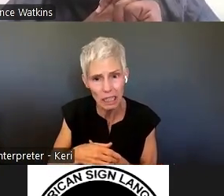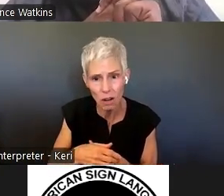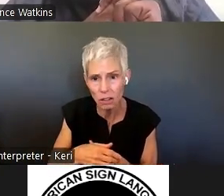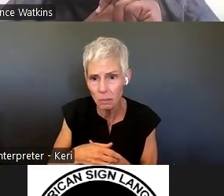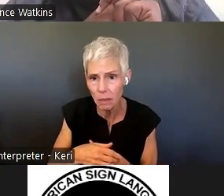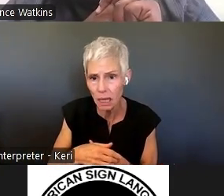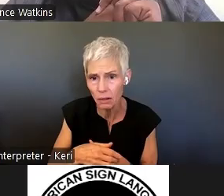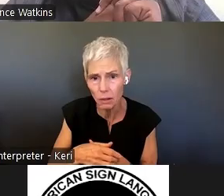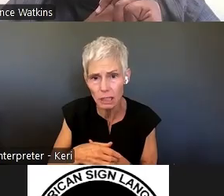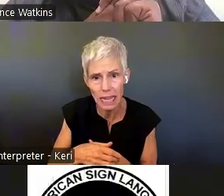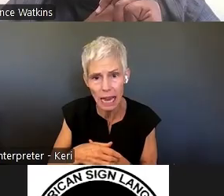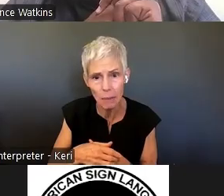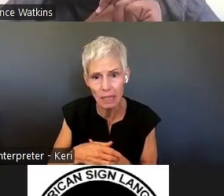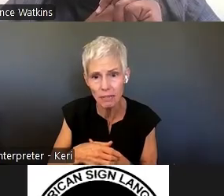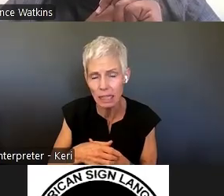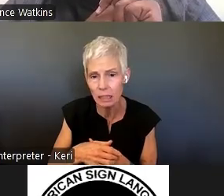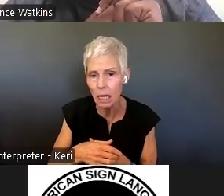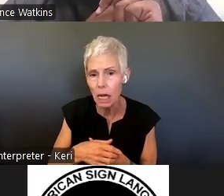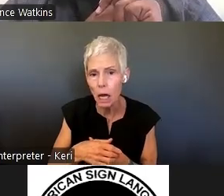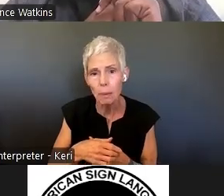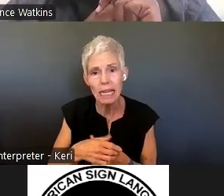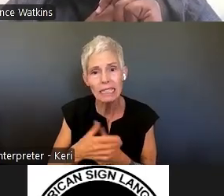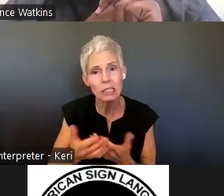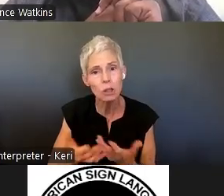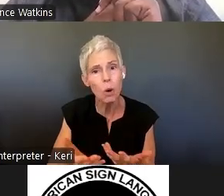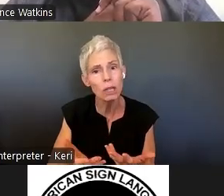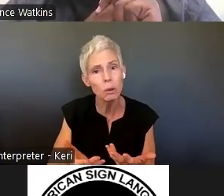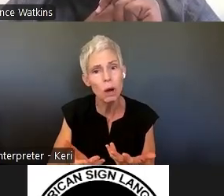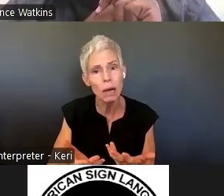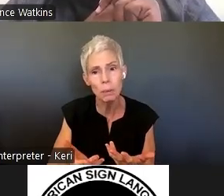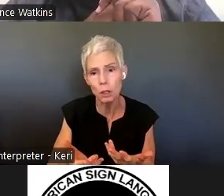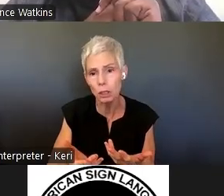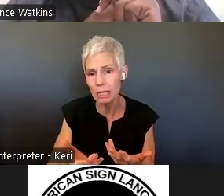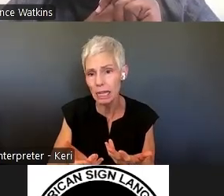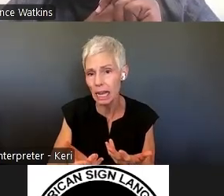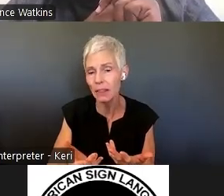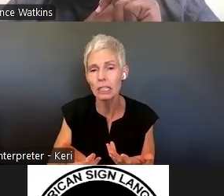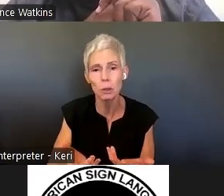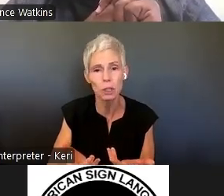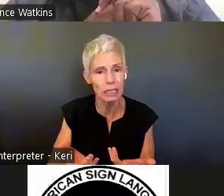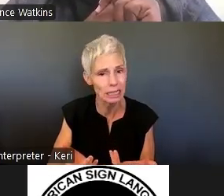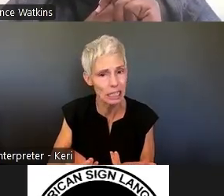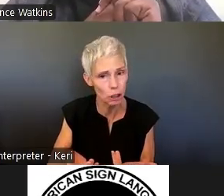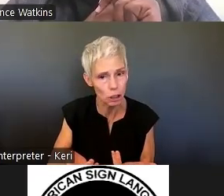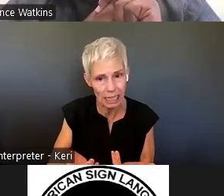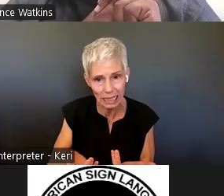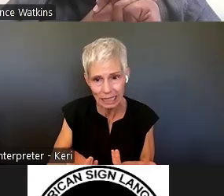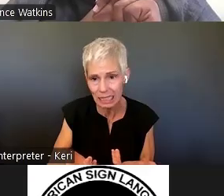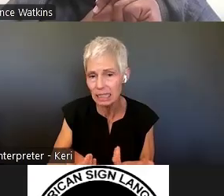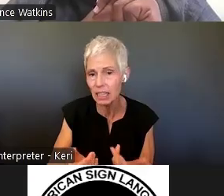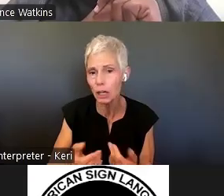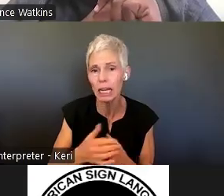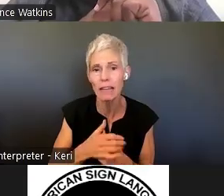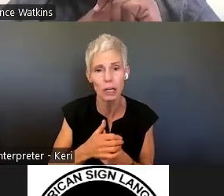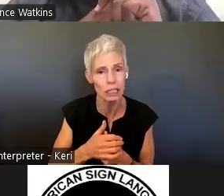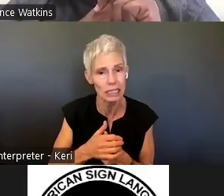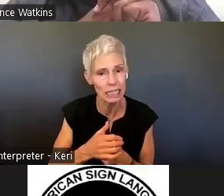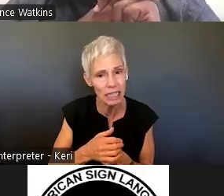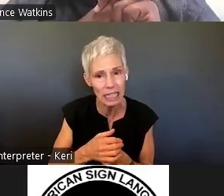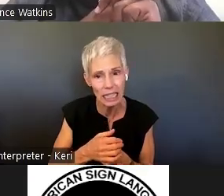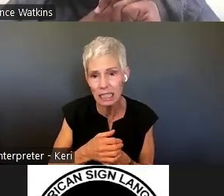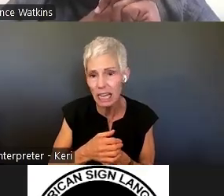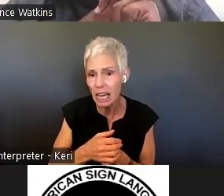get $20 a month for SNAP benefit because it's only one person. This person is senior citizens. They're in